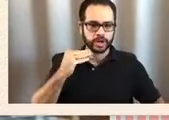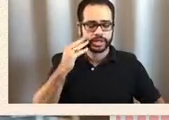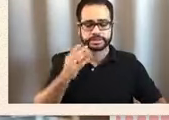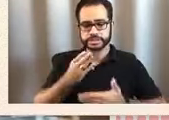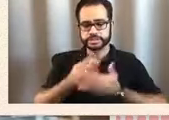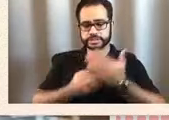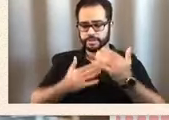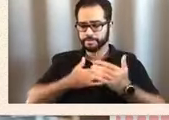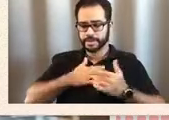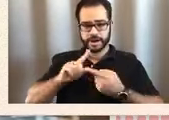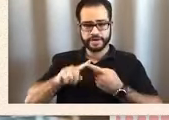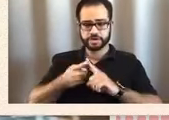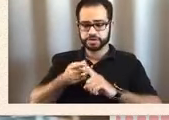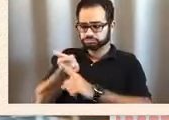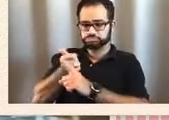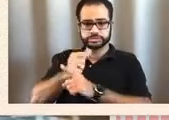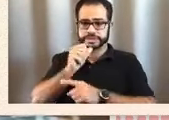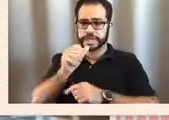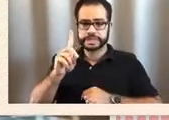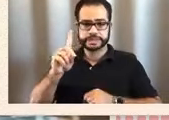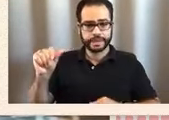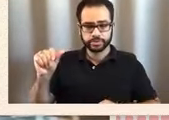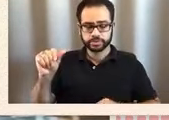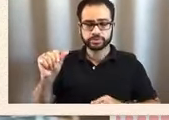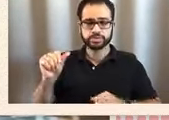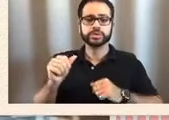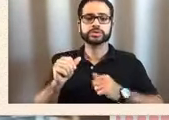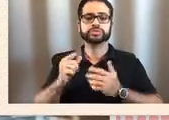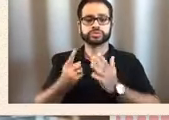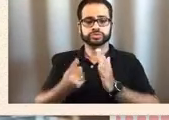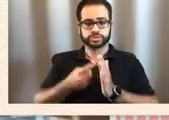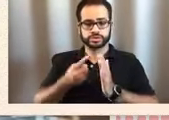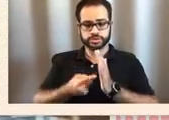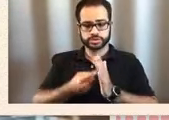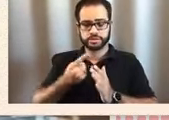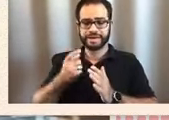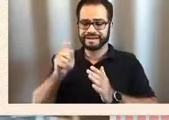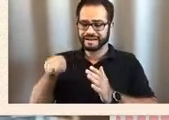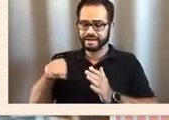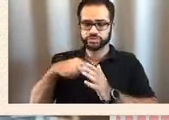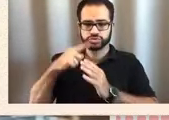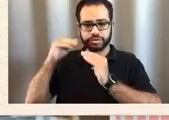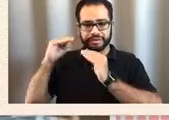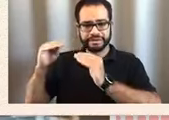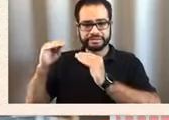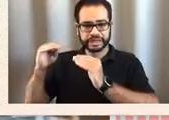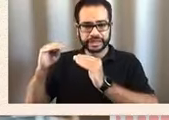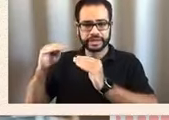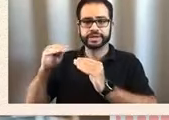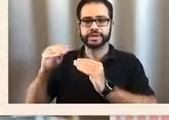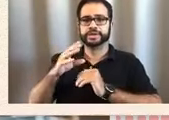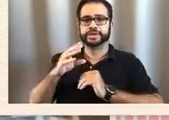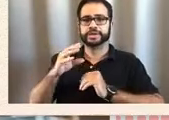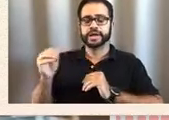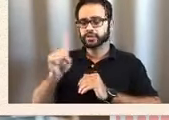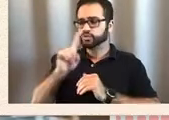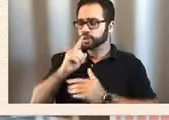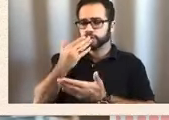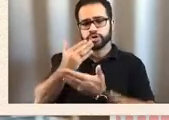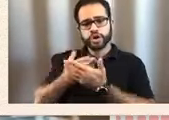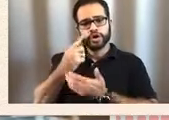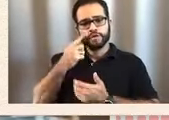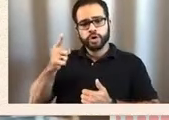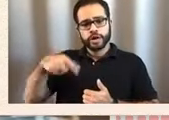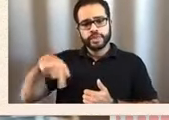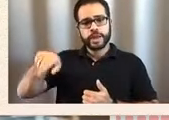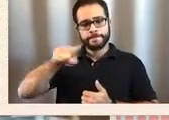disabled, so sometimes I have to educate, and it's good for them